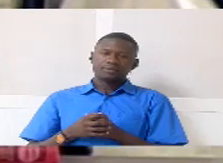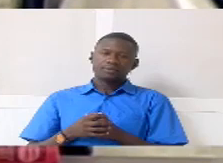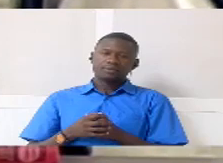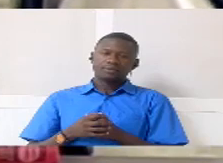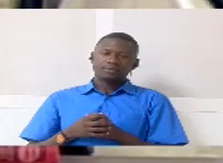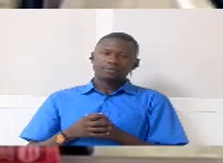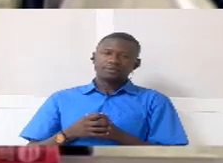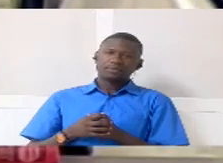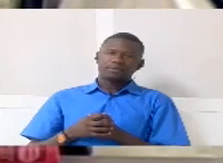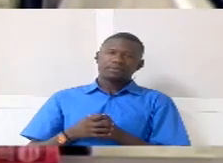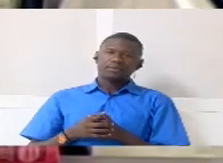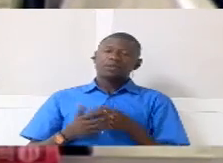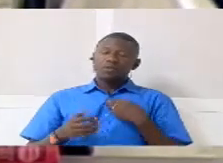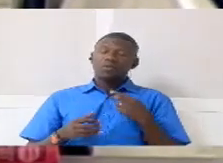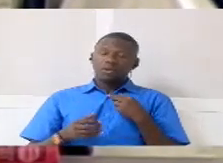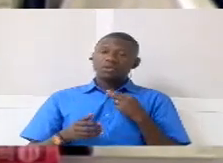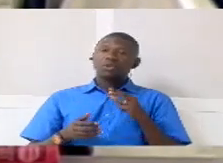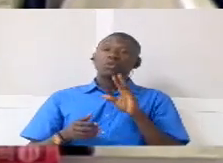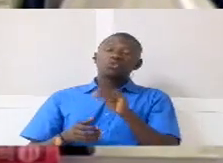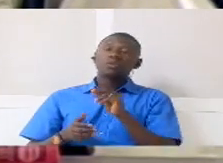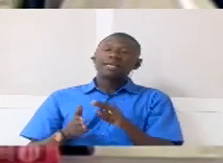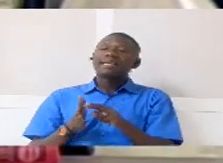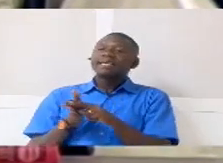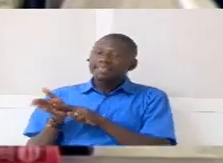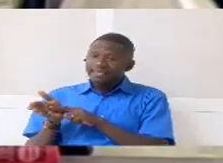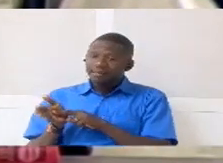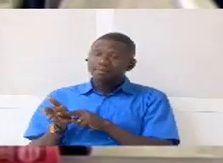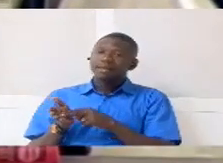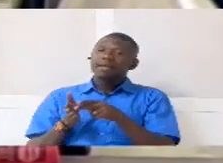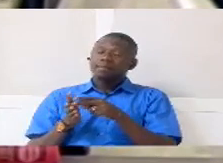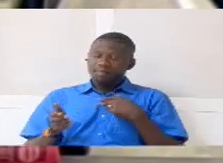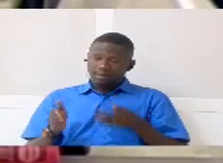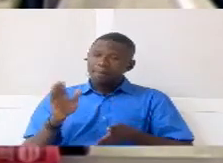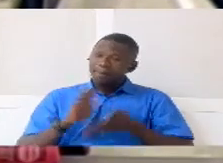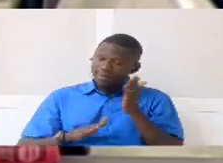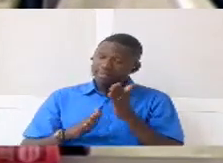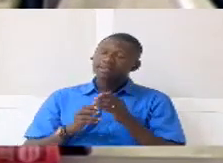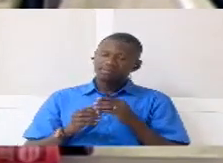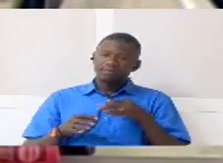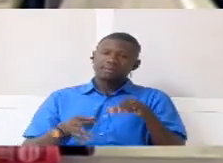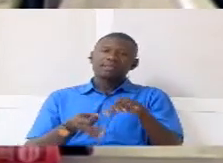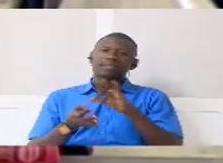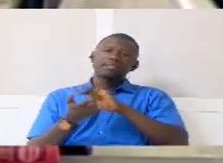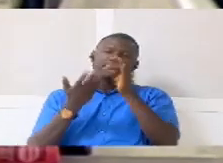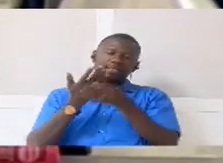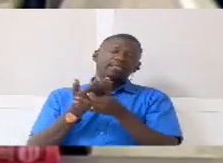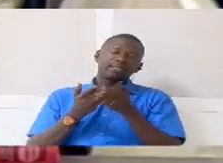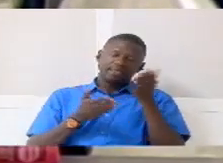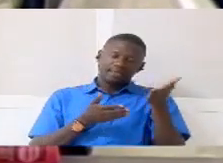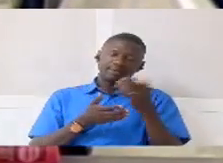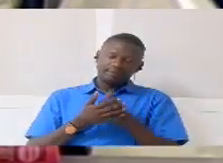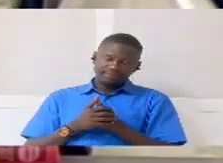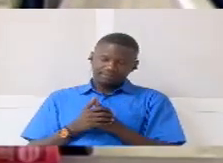jero nga do ko kuma se jero. An examination took place and I was amongst those that passed and I was taken there. Amira kabiri 1999